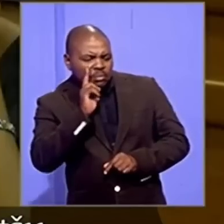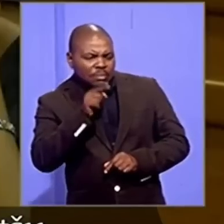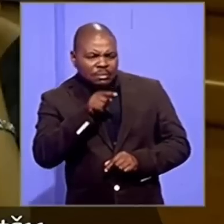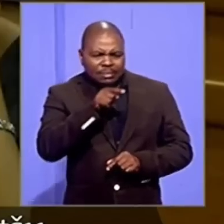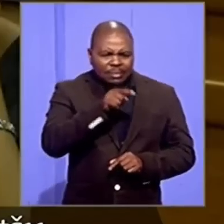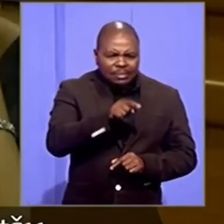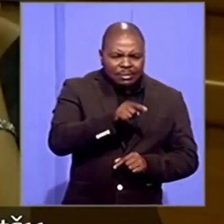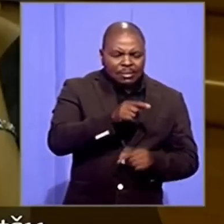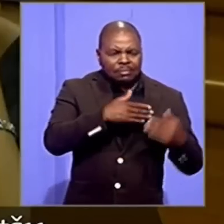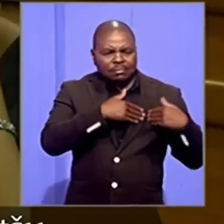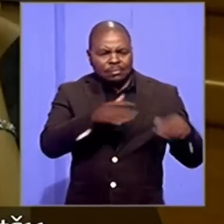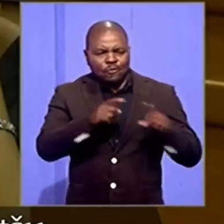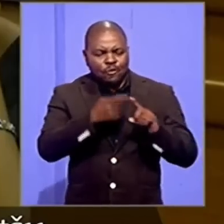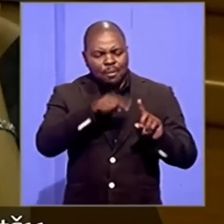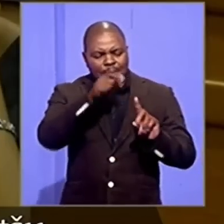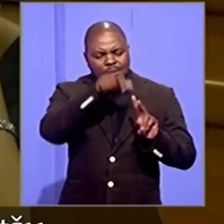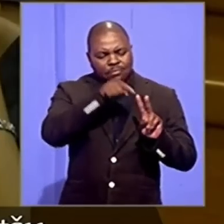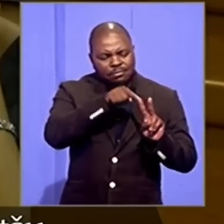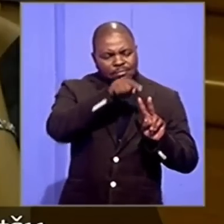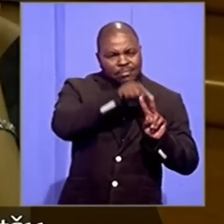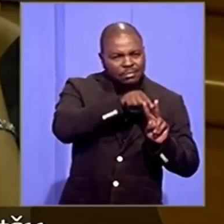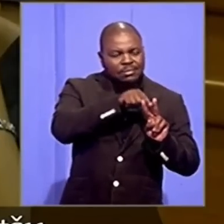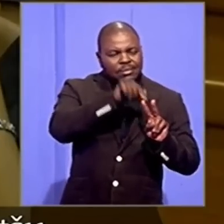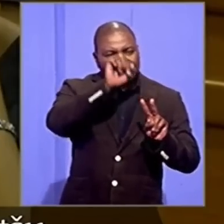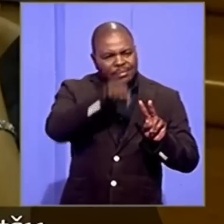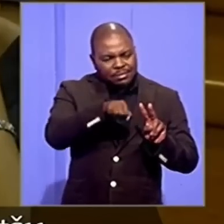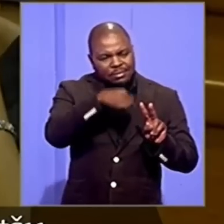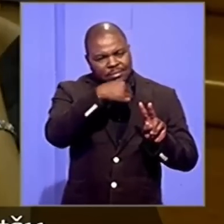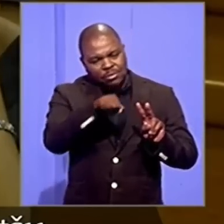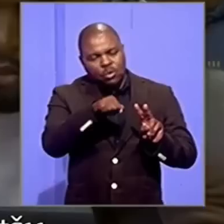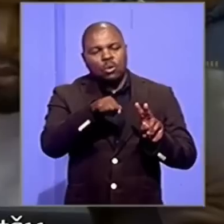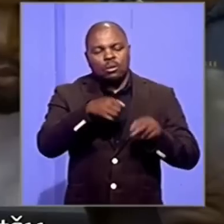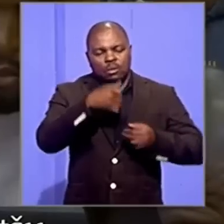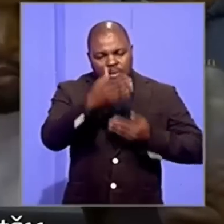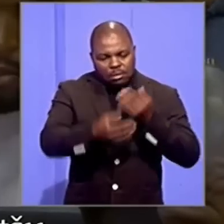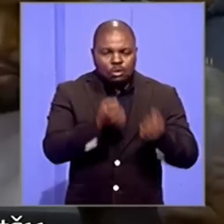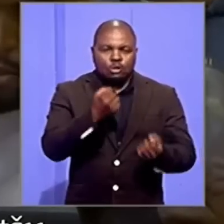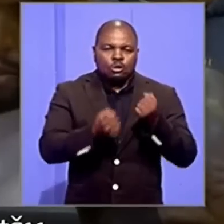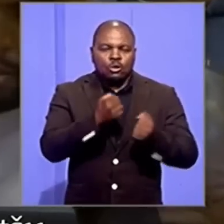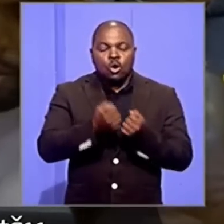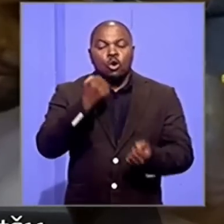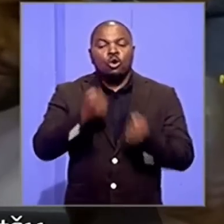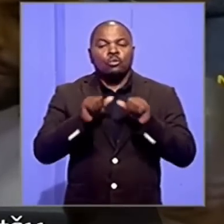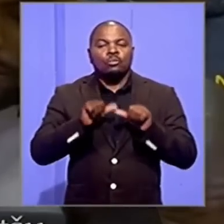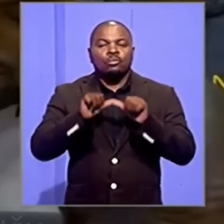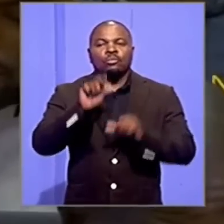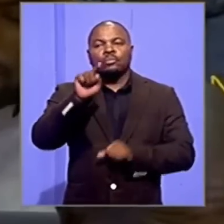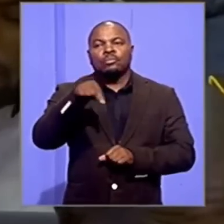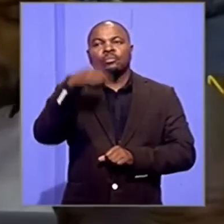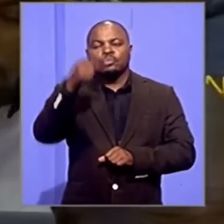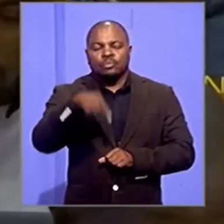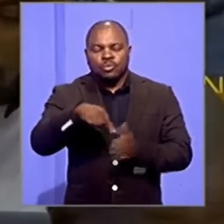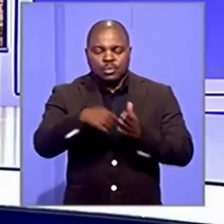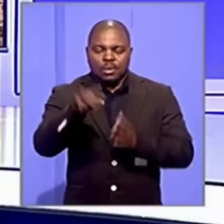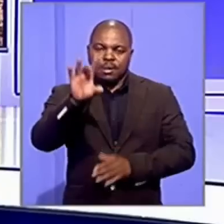bja molatofatšwa wa pele le wa bobedi e tšwela pele. Tsheko e tla tšwela pele ka la bobedi.